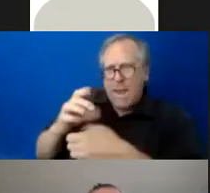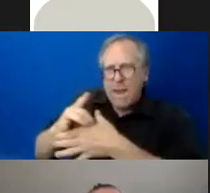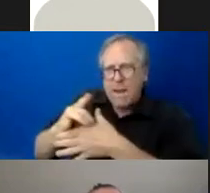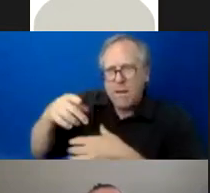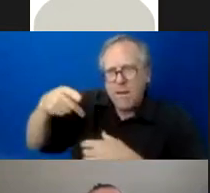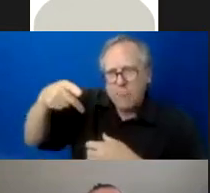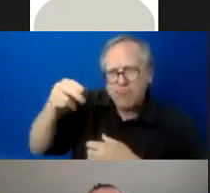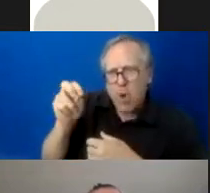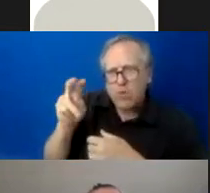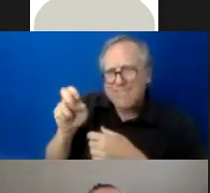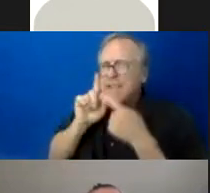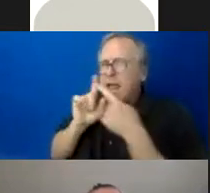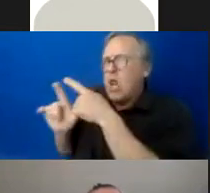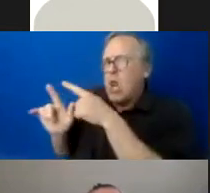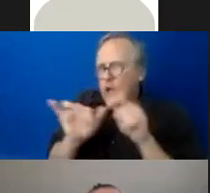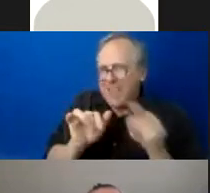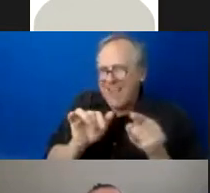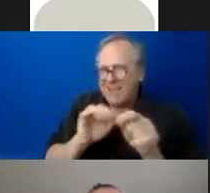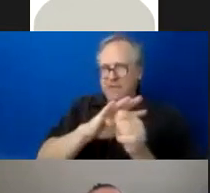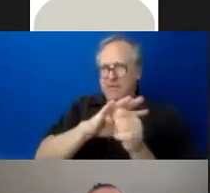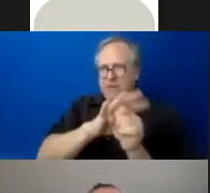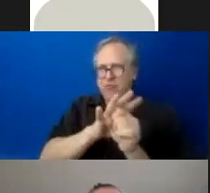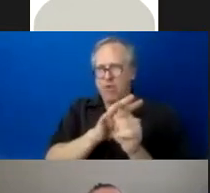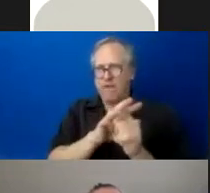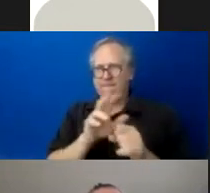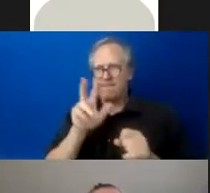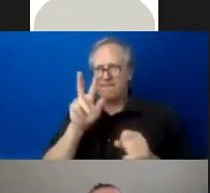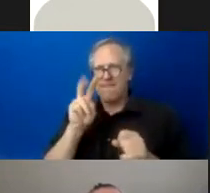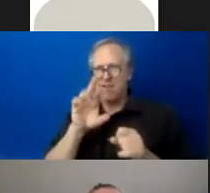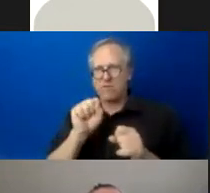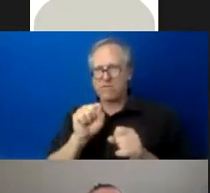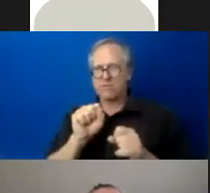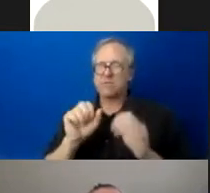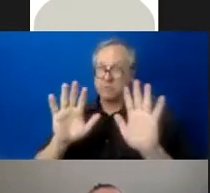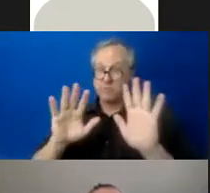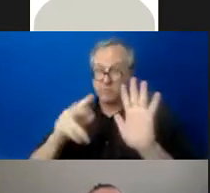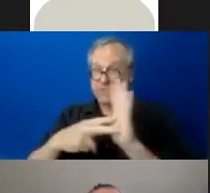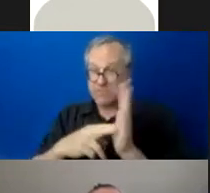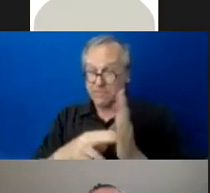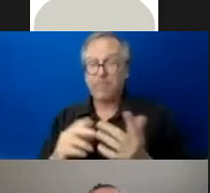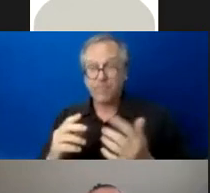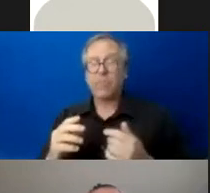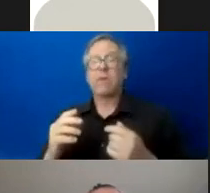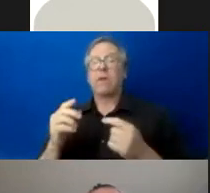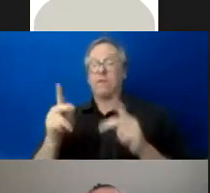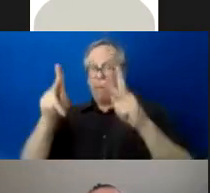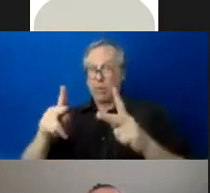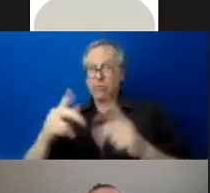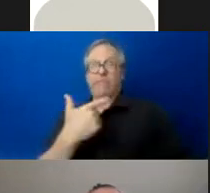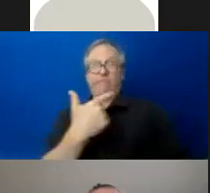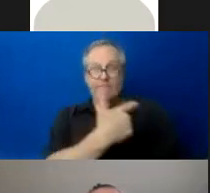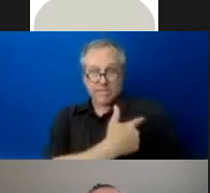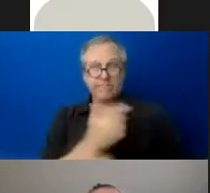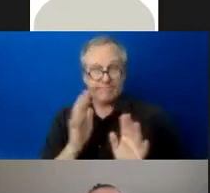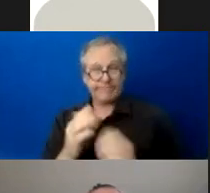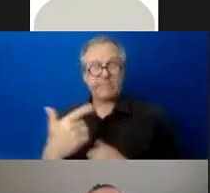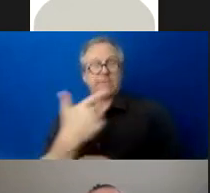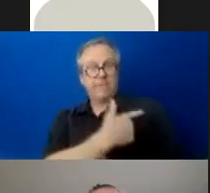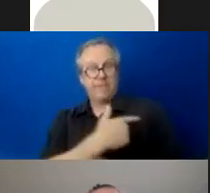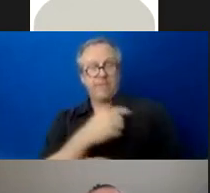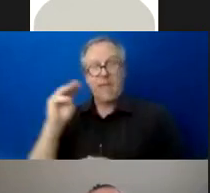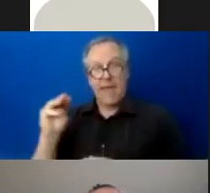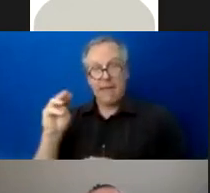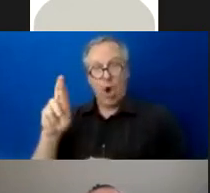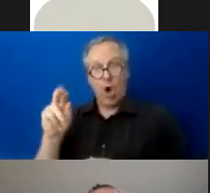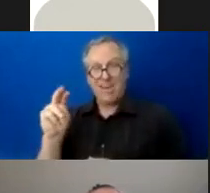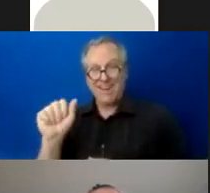on the virus. So what do I mean by that? So when you get the vaccine, this mRNA